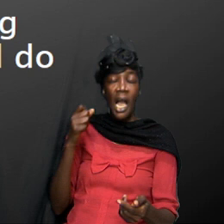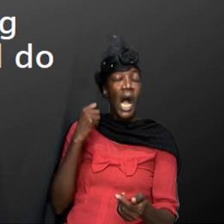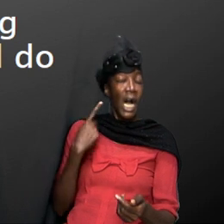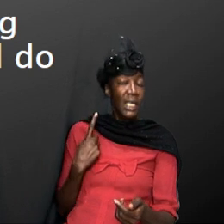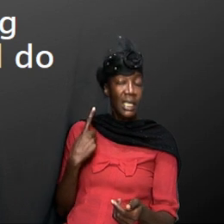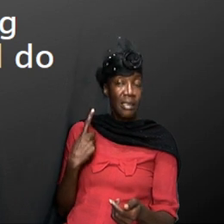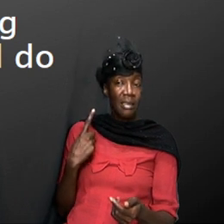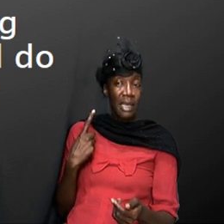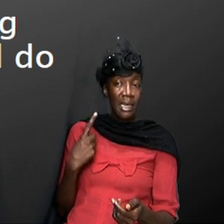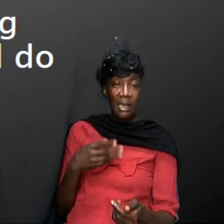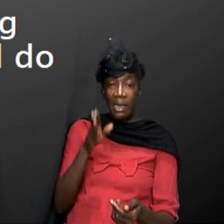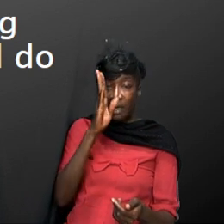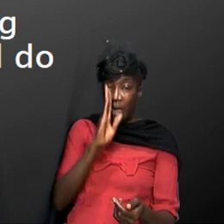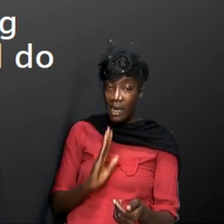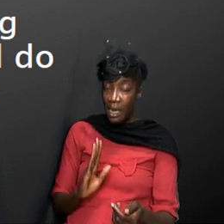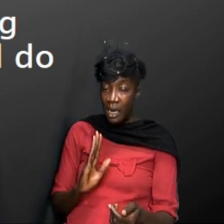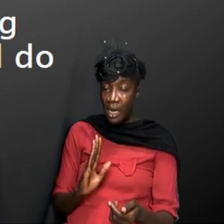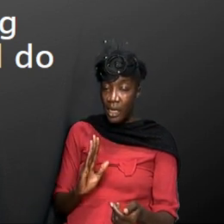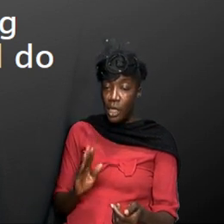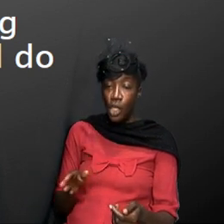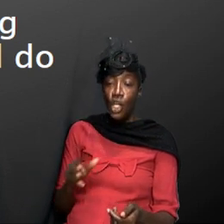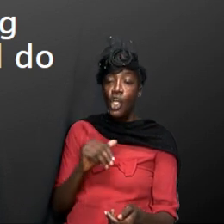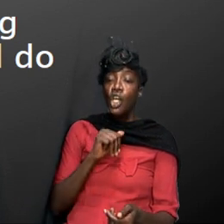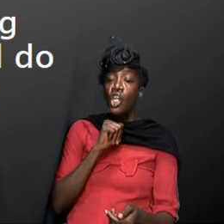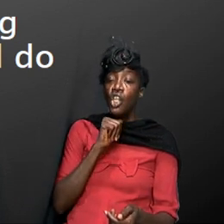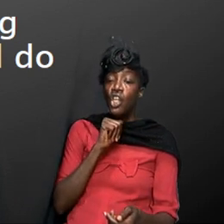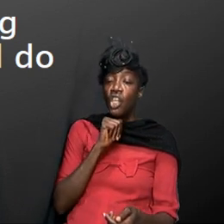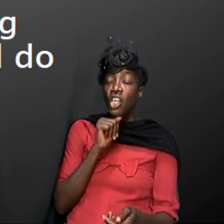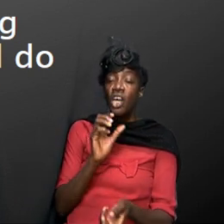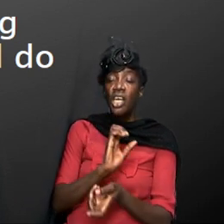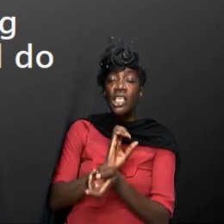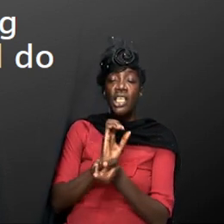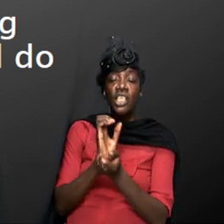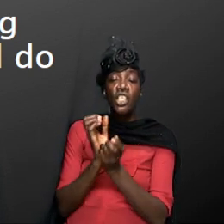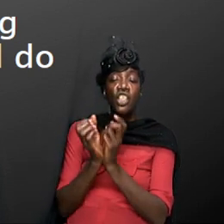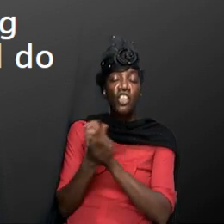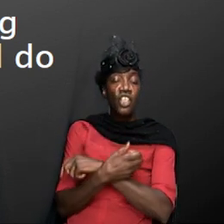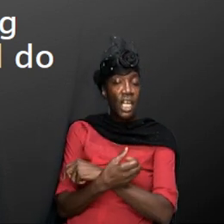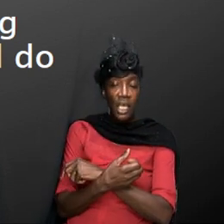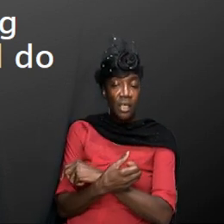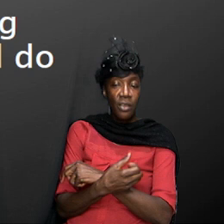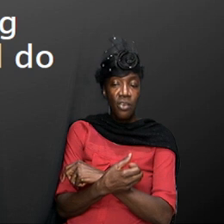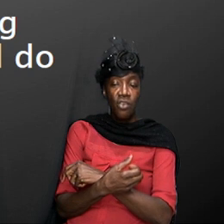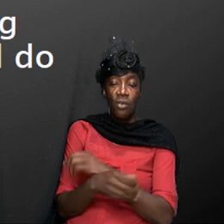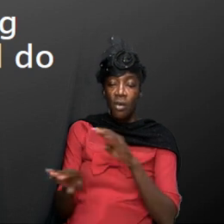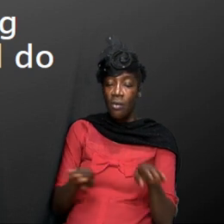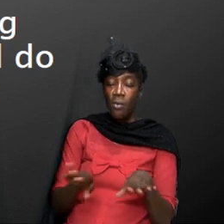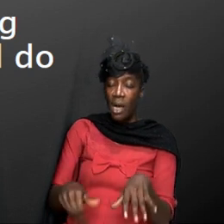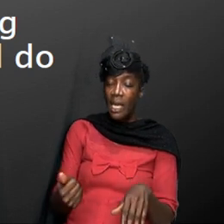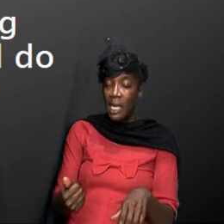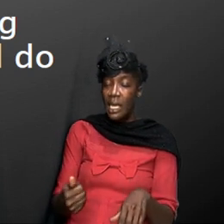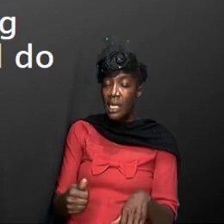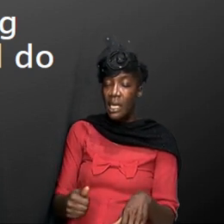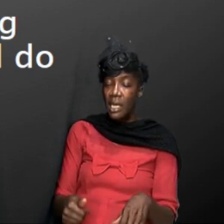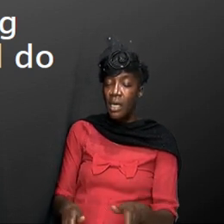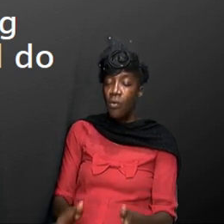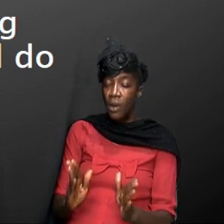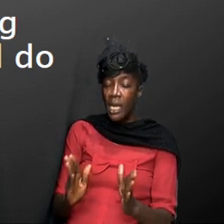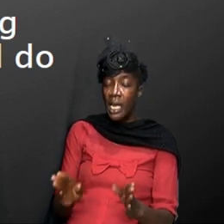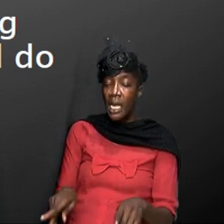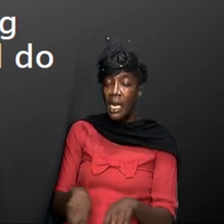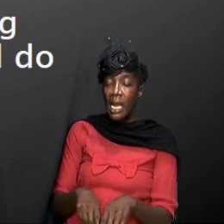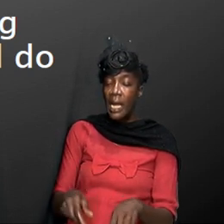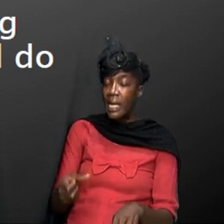that God is immutable, and if we walk any way like how Saul walked,